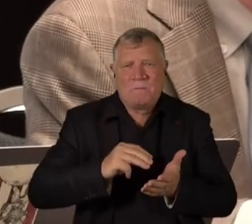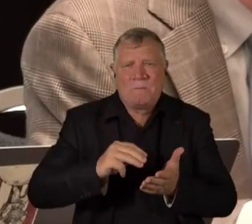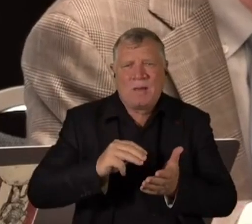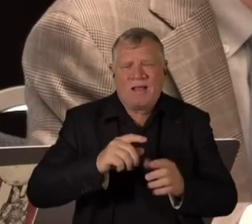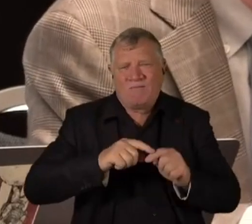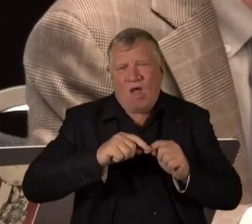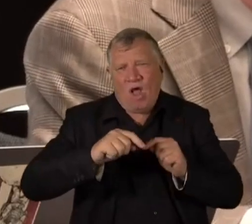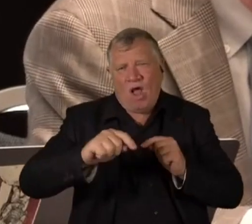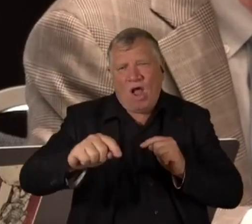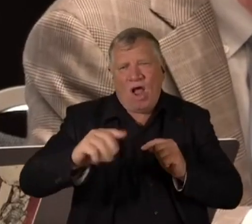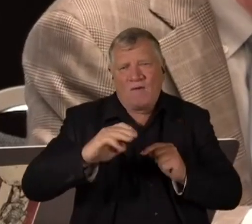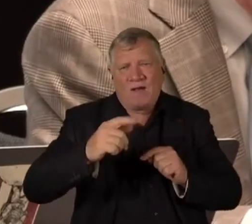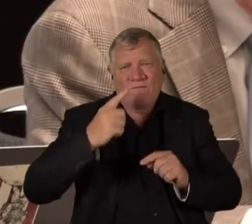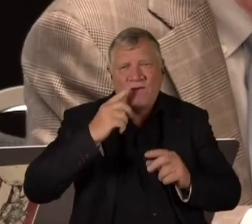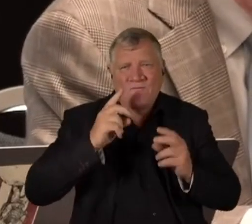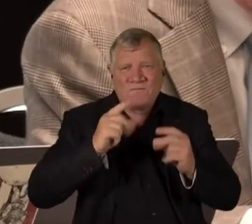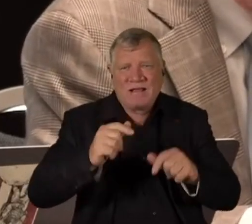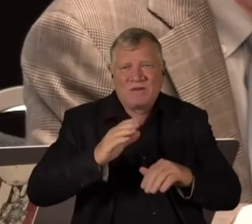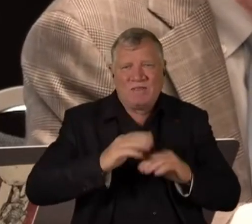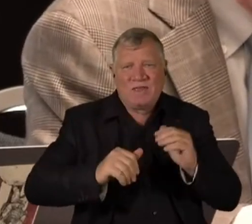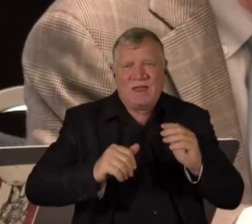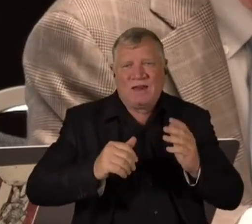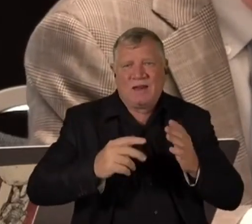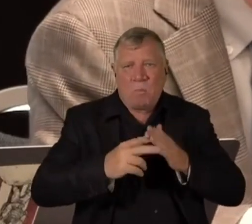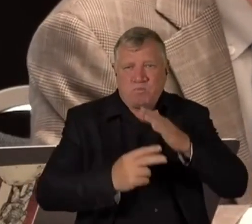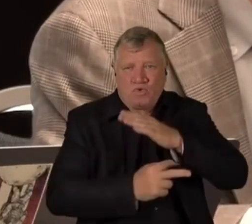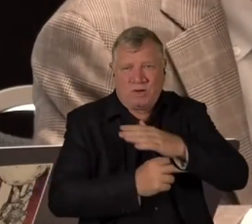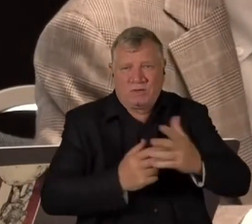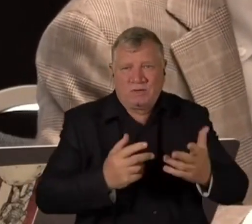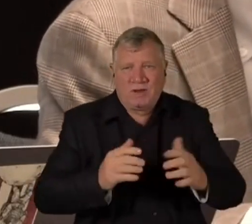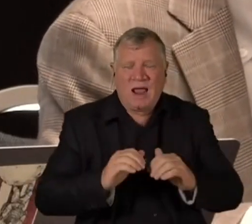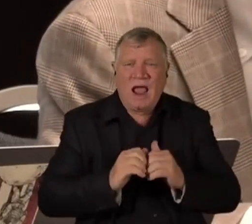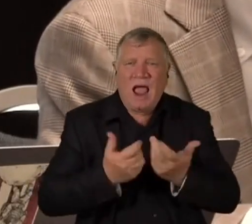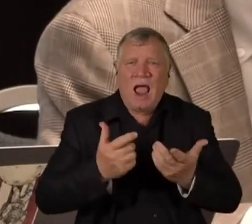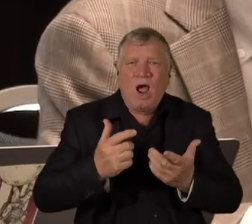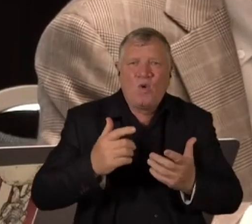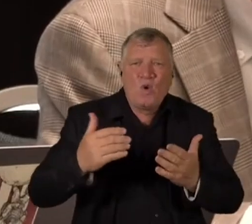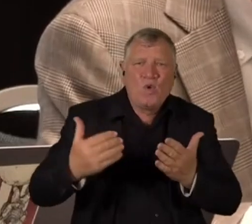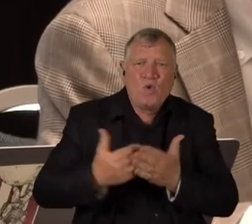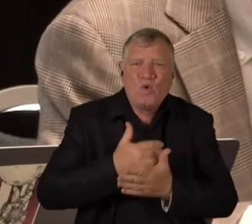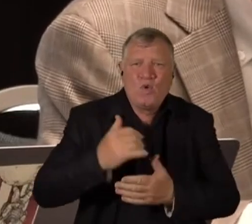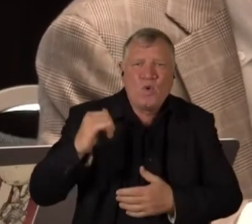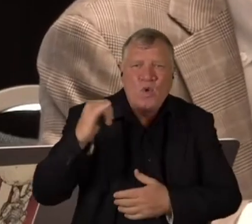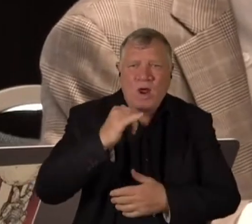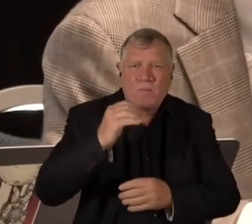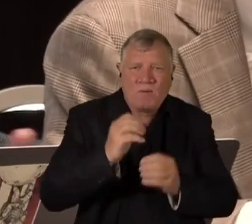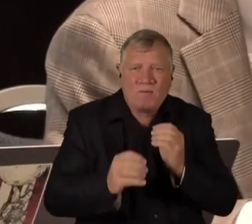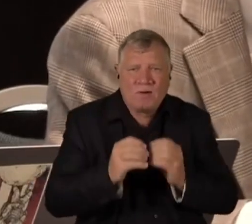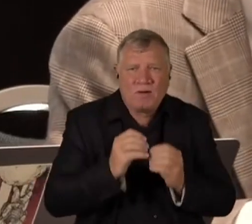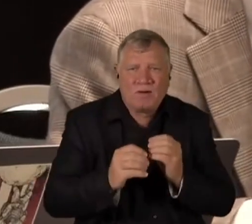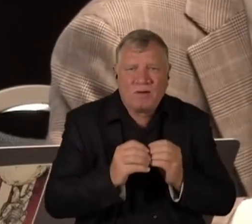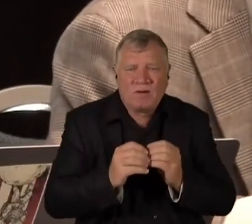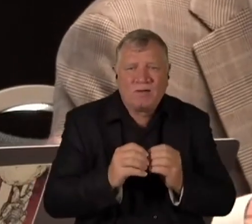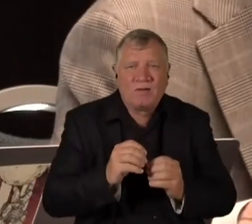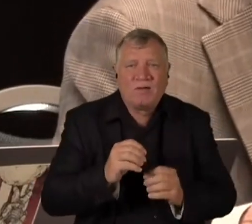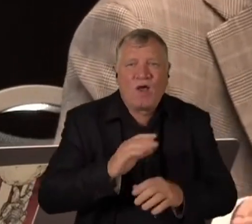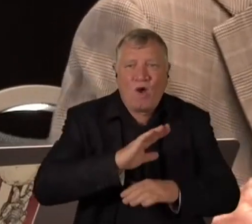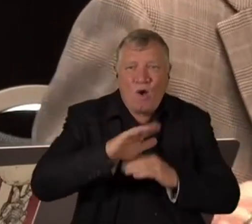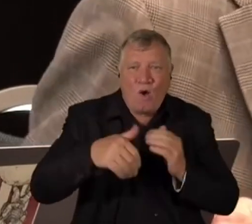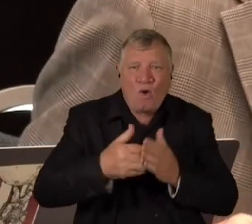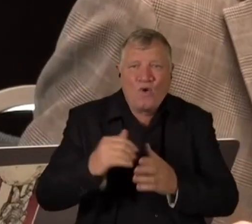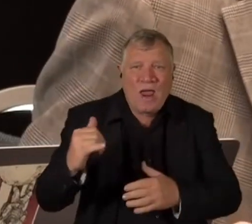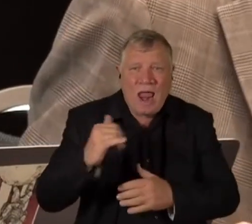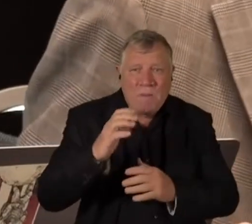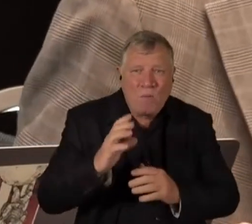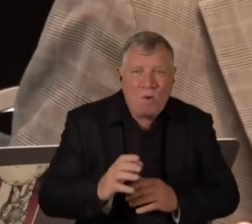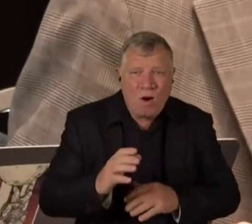bridge faster than anyone thought possible? How was a brand new LaGuardia airport constructed, not just a terminal, an entirely new